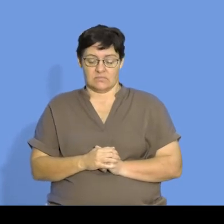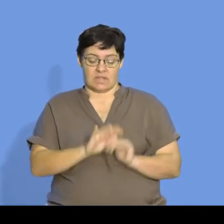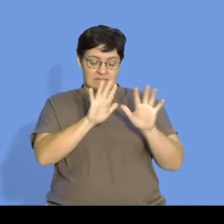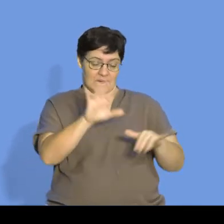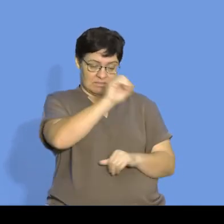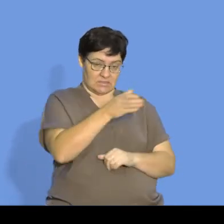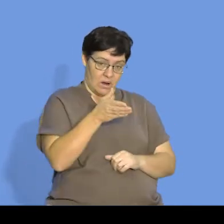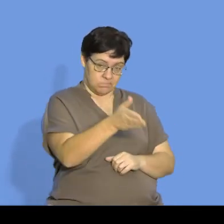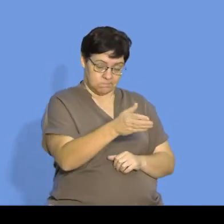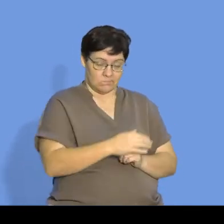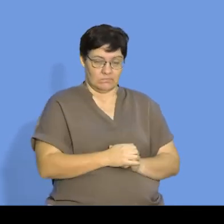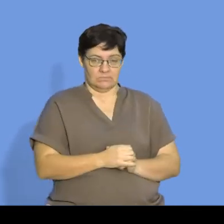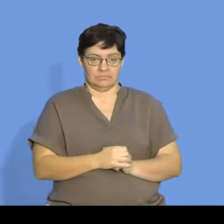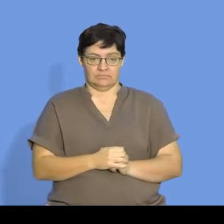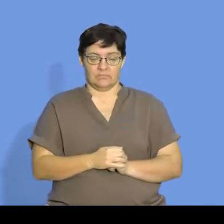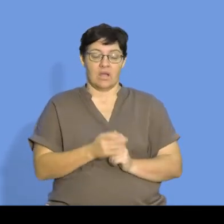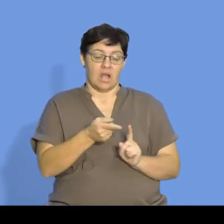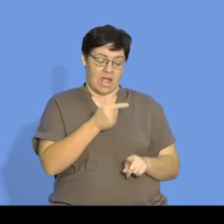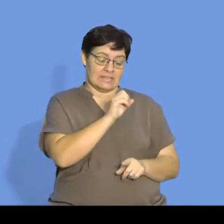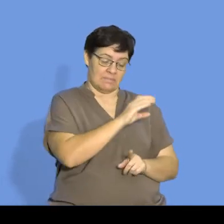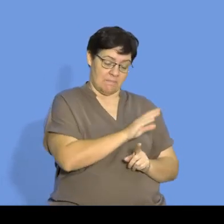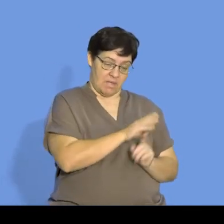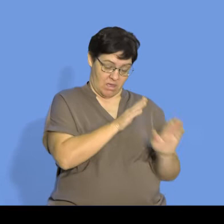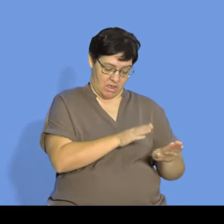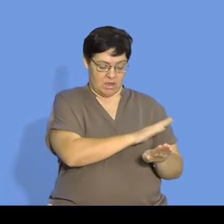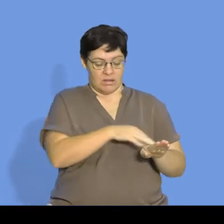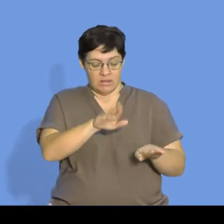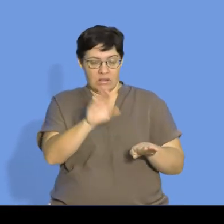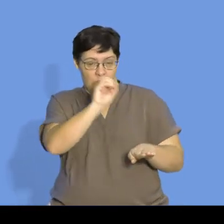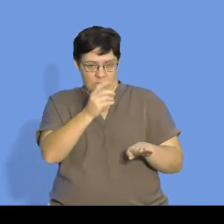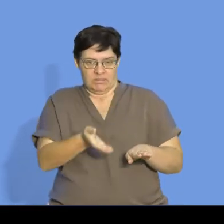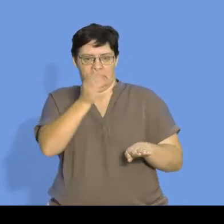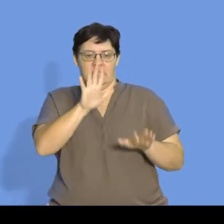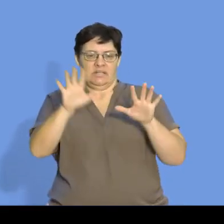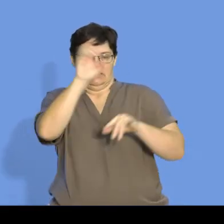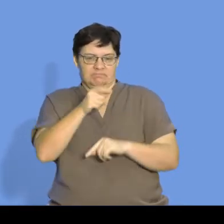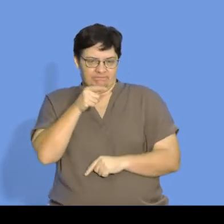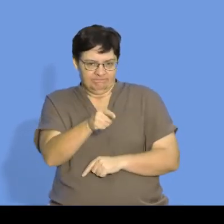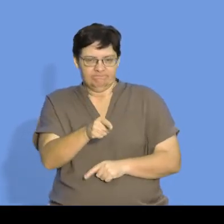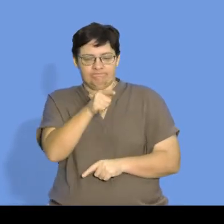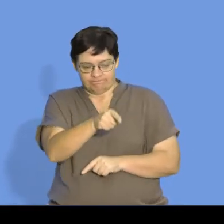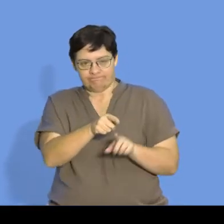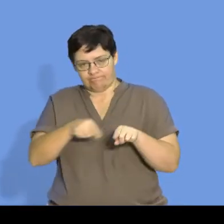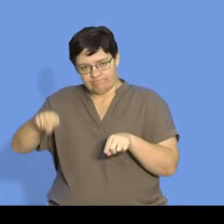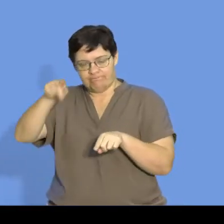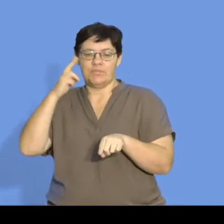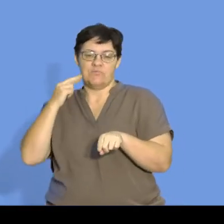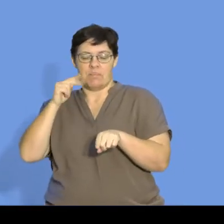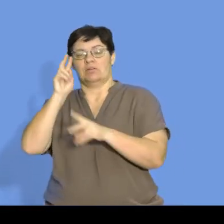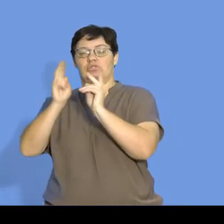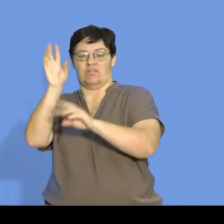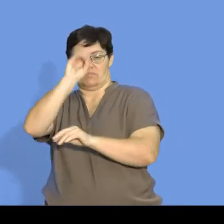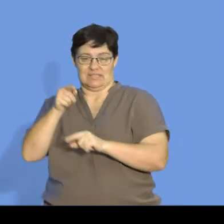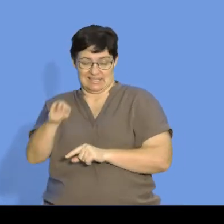there's your 10% increase from September to October, and from October to November was a 12%